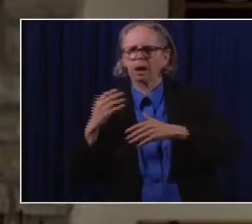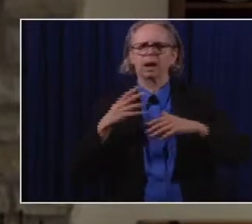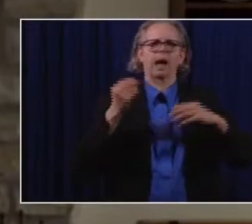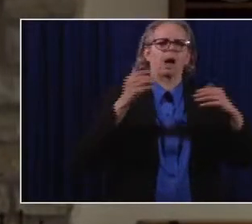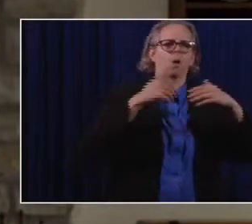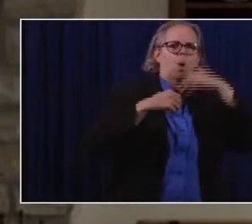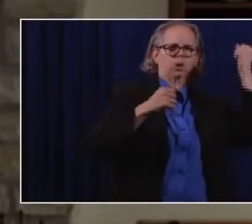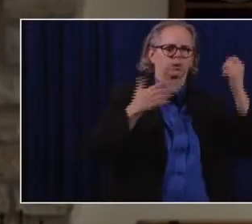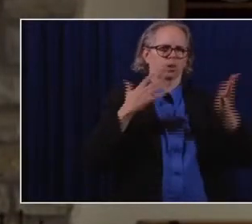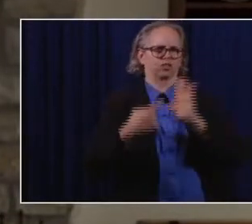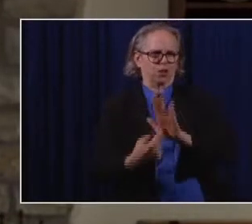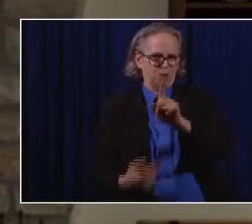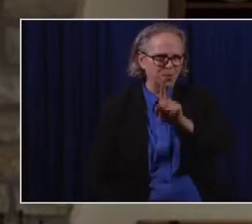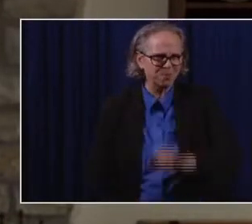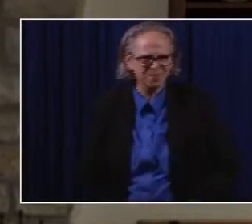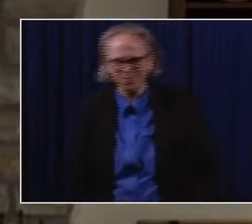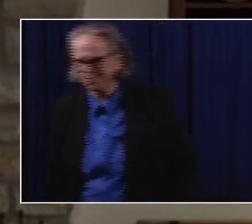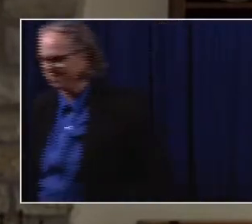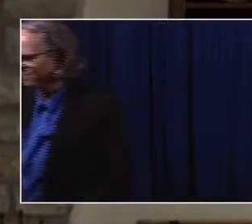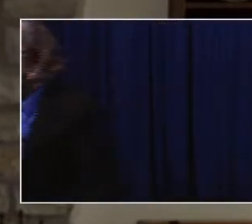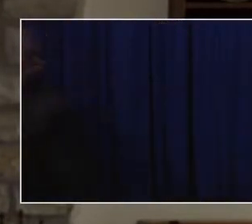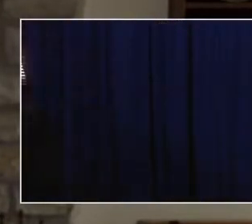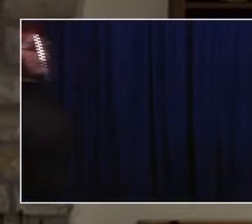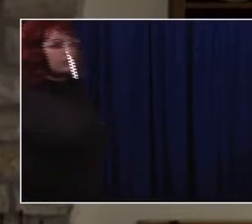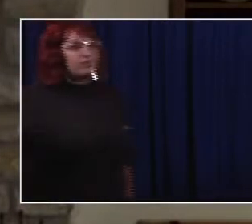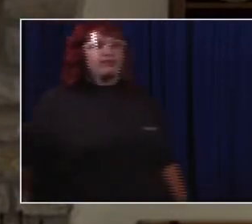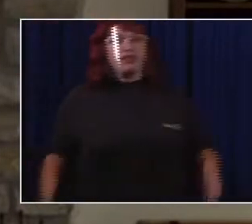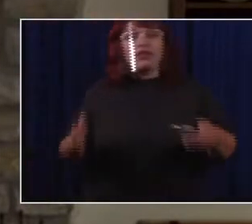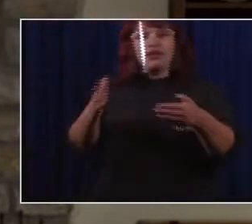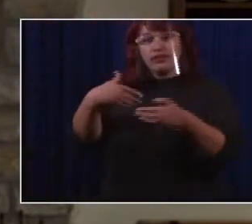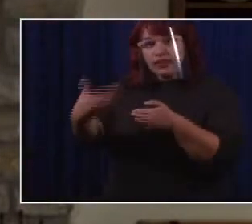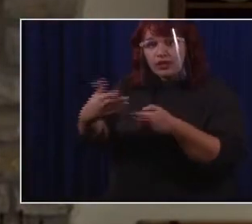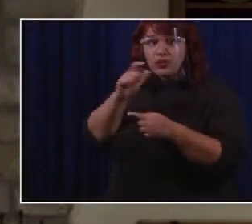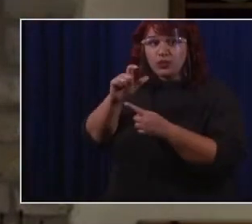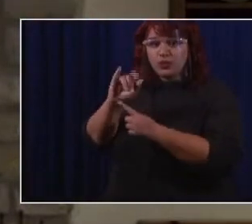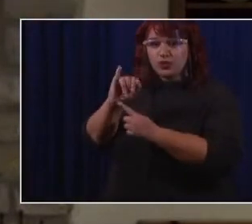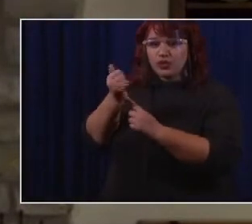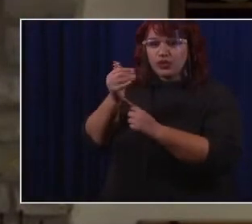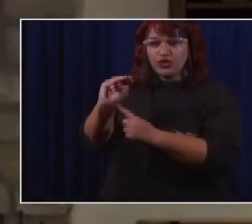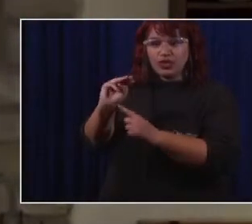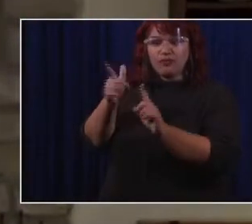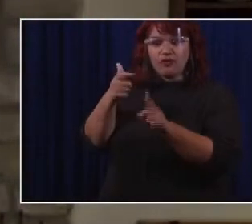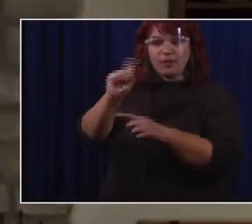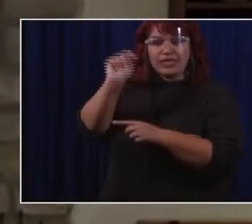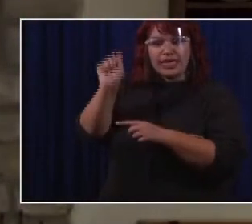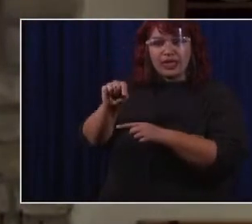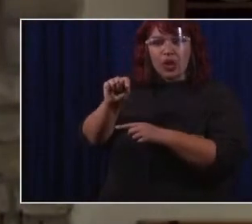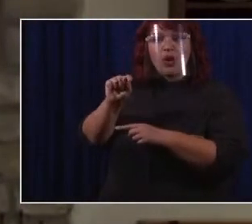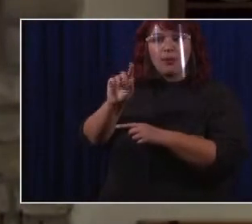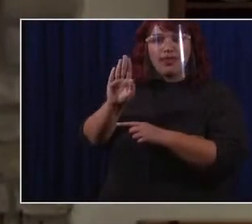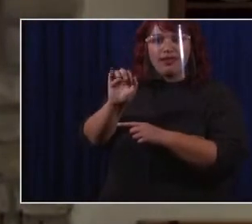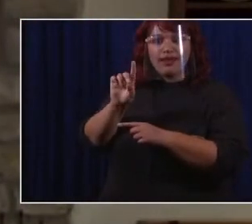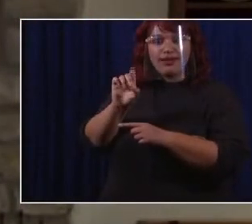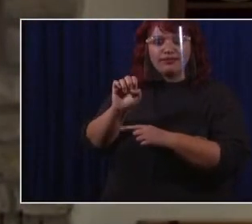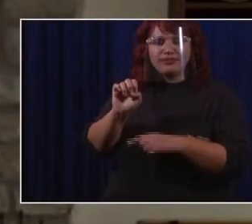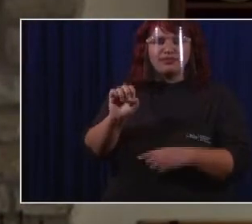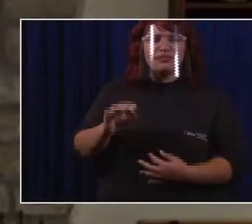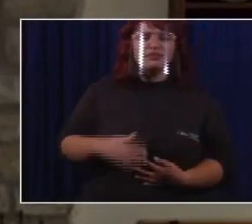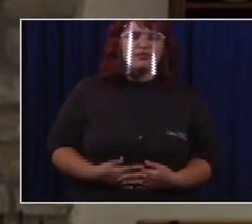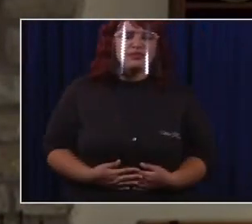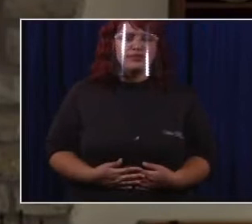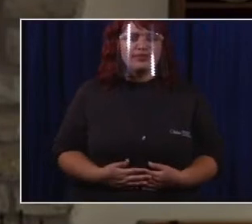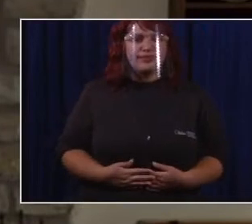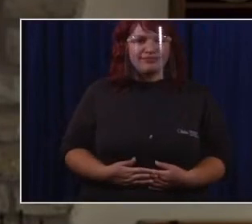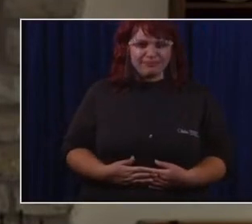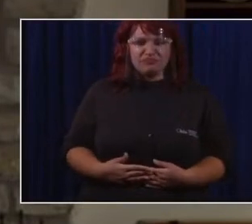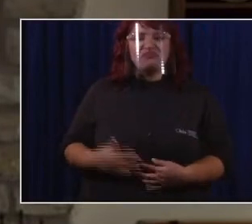Next question is from Jim Province at the Toledo Blade. Hey, Jim. Hi, Governor. It's been a month since the Dayton and